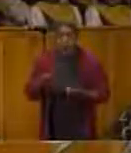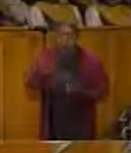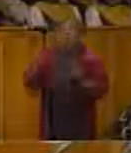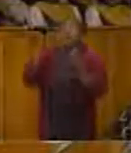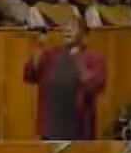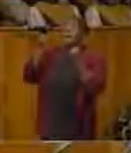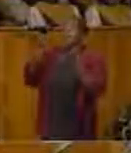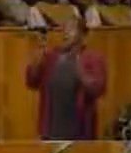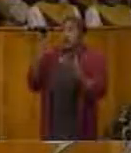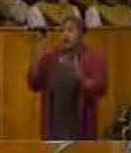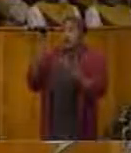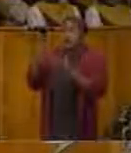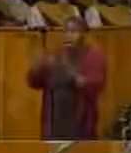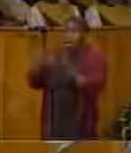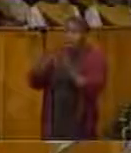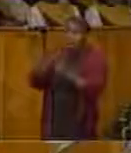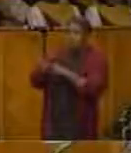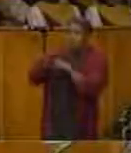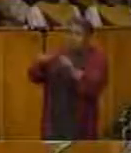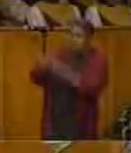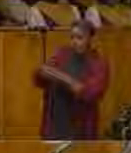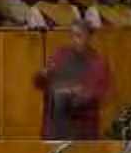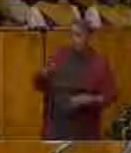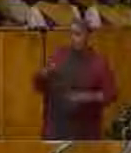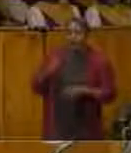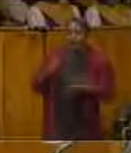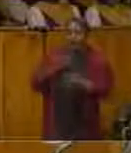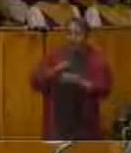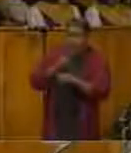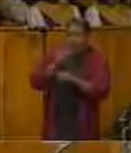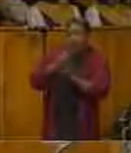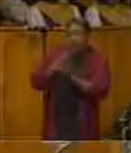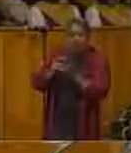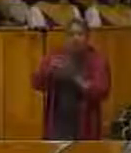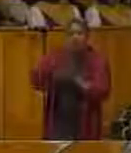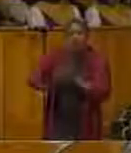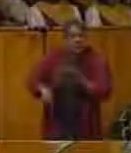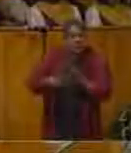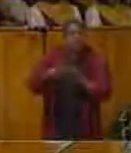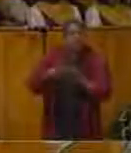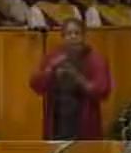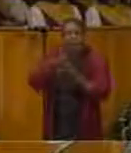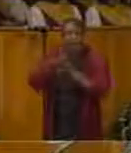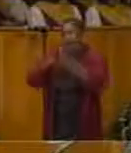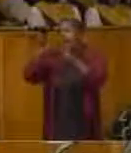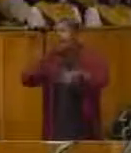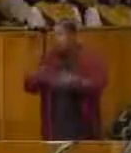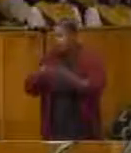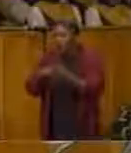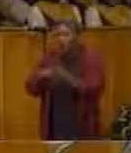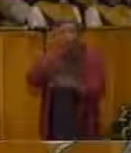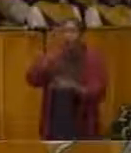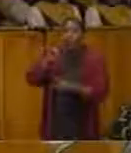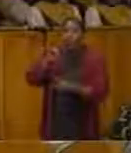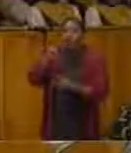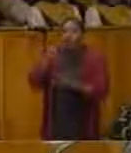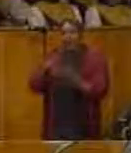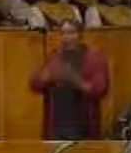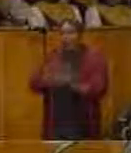world. We were taught about making sound investments, about home ownership,